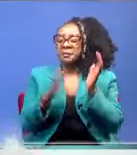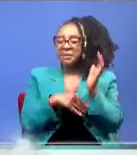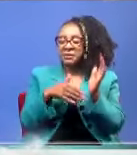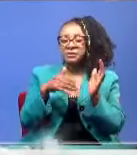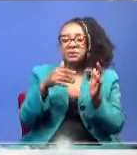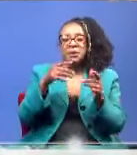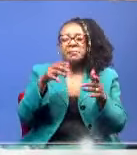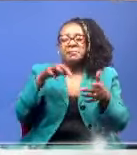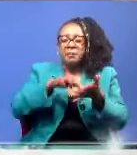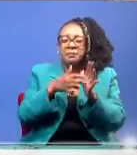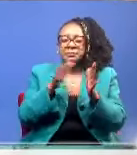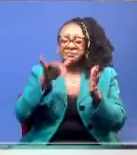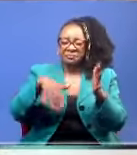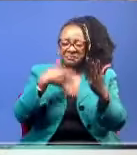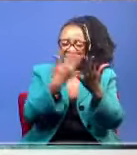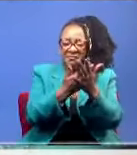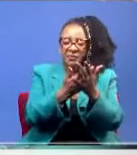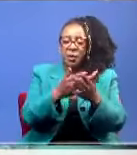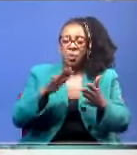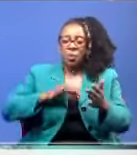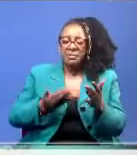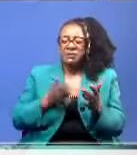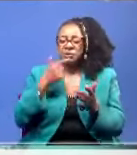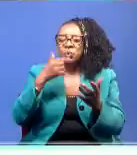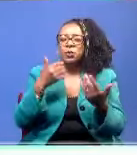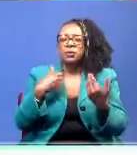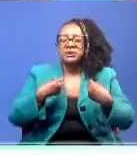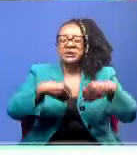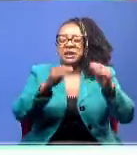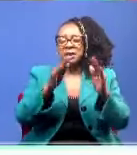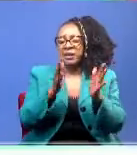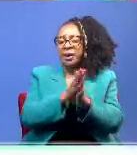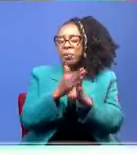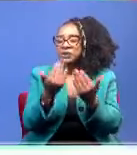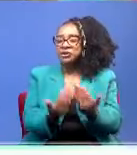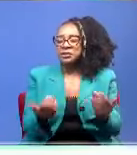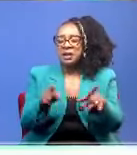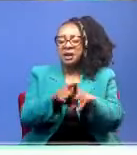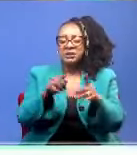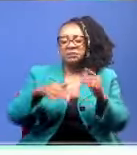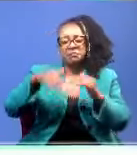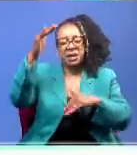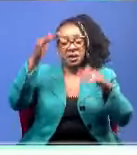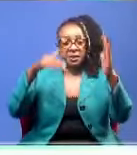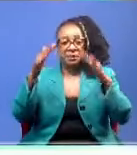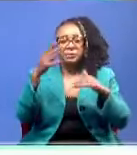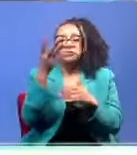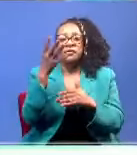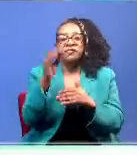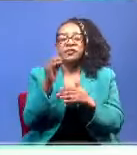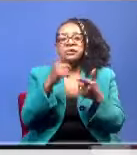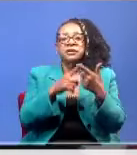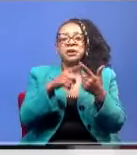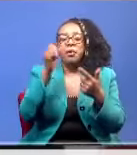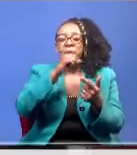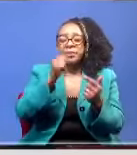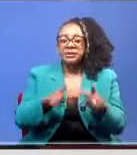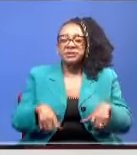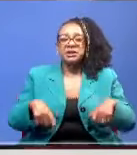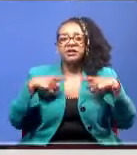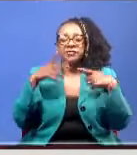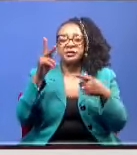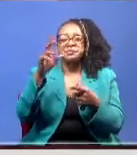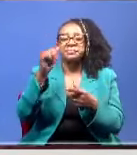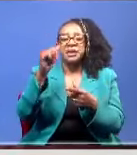kushika wanawake waliokuwa kiuza watoto wetu kama wamama. The court also heard that the 40-year-old Ballantyne, residing in